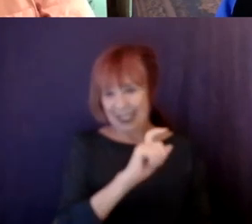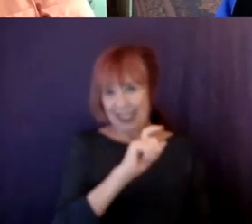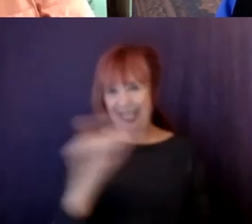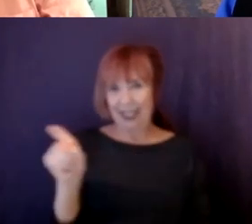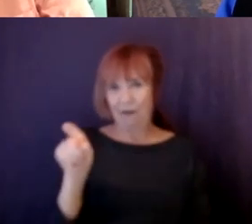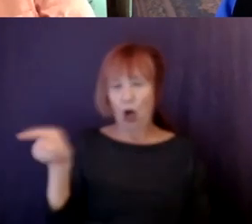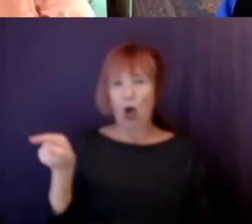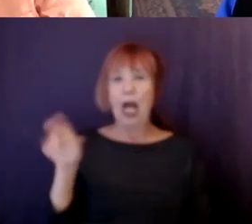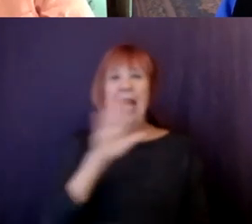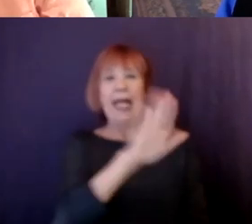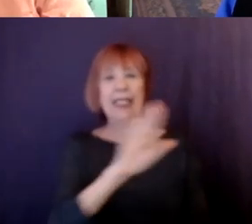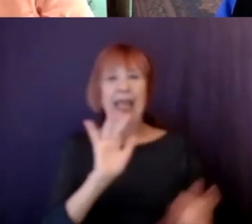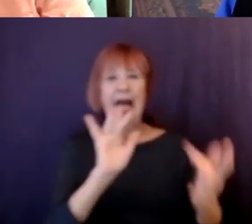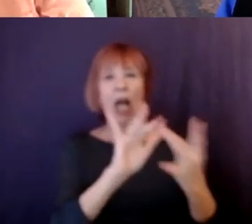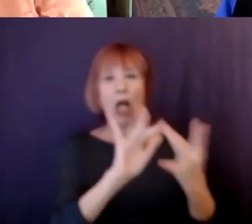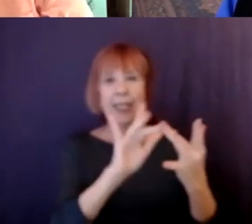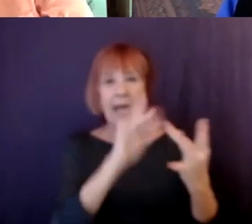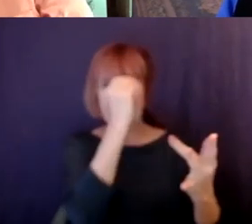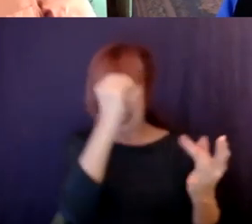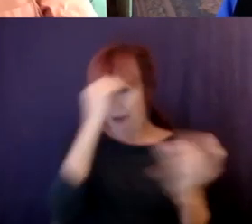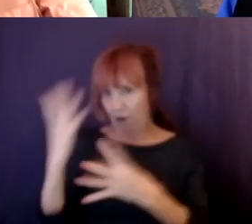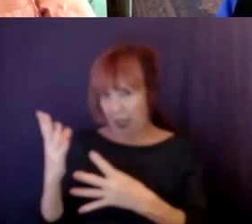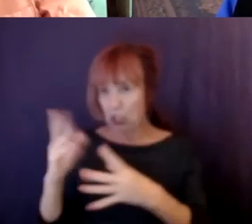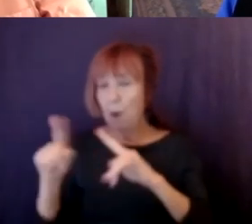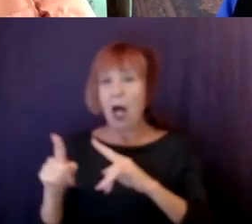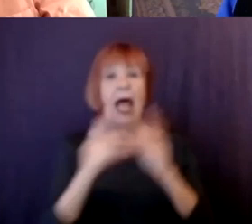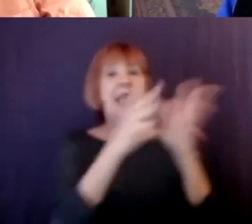they wouldn't give her his contact, but they left a note for him. And